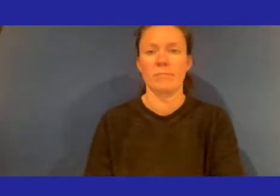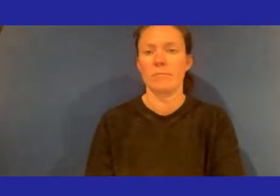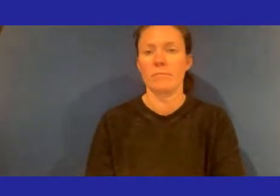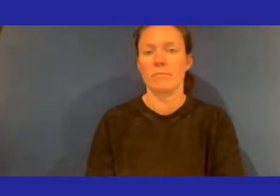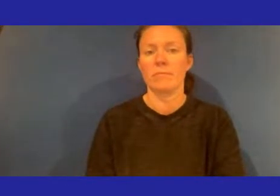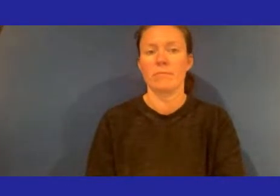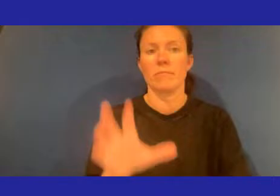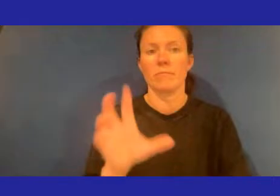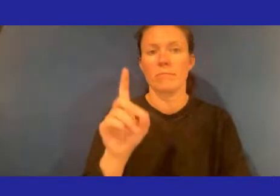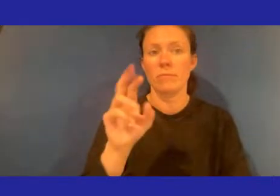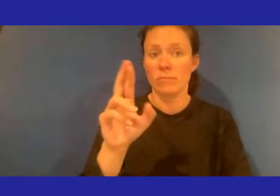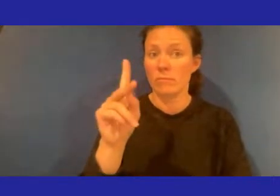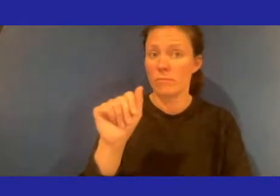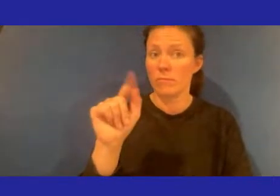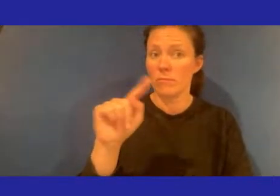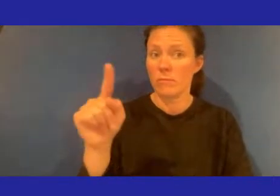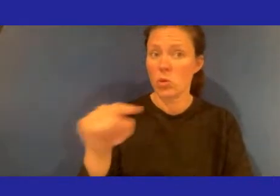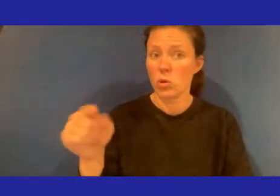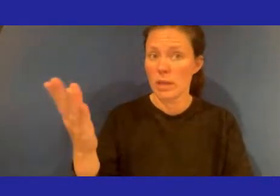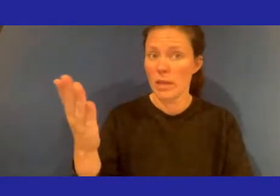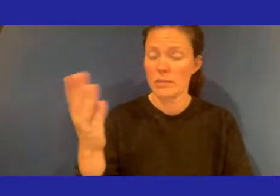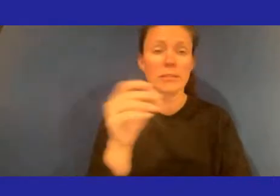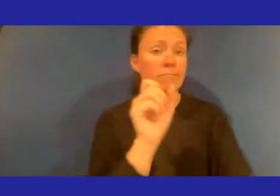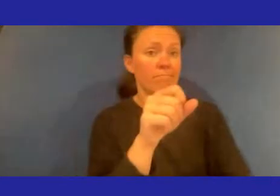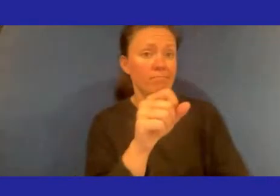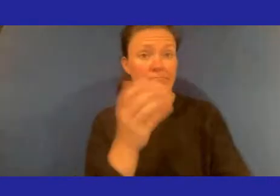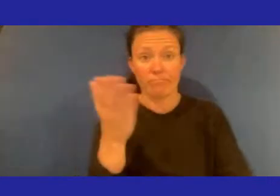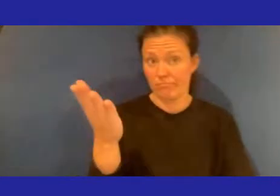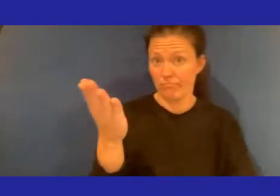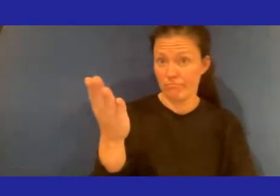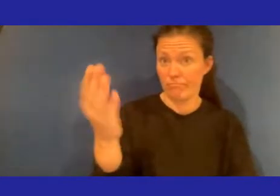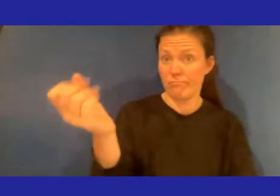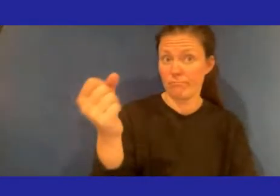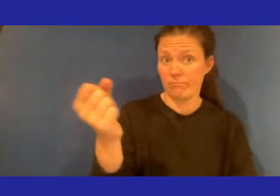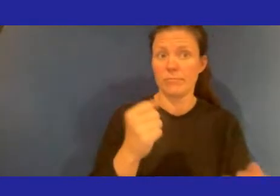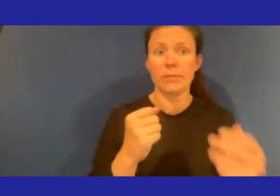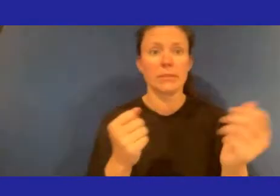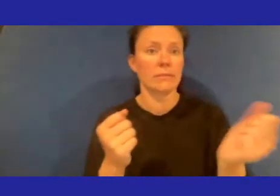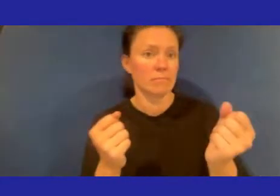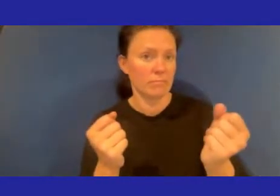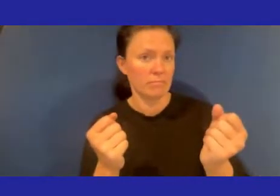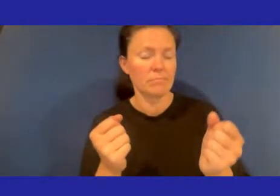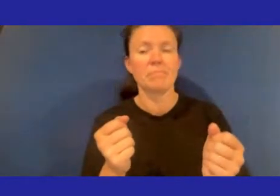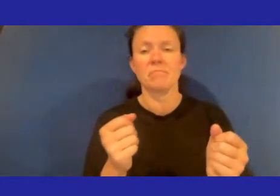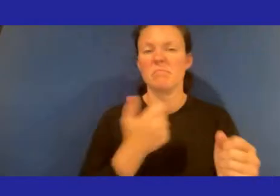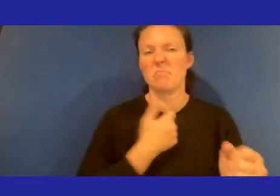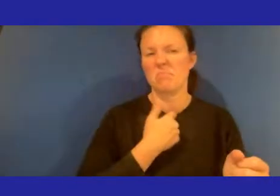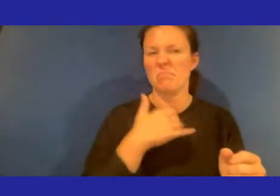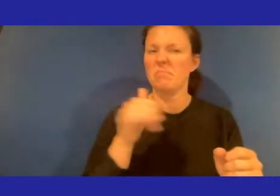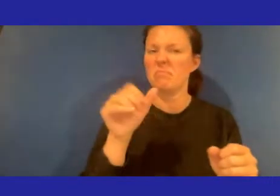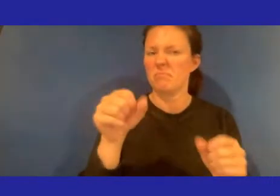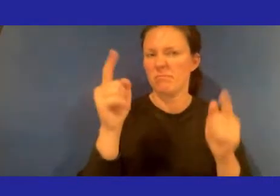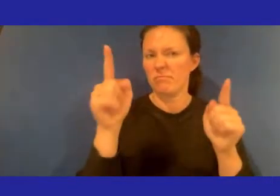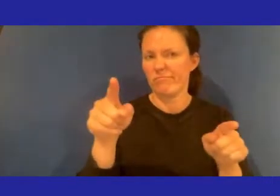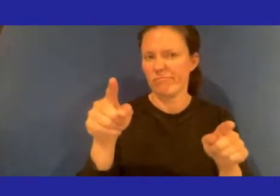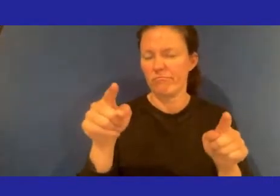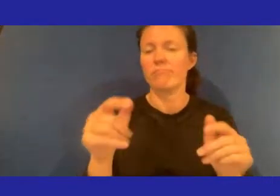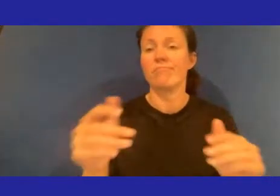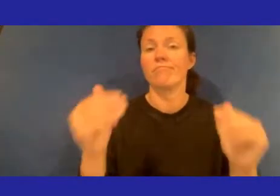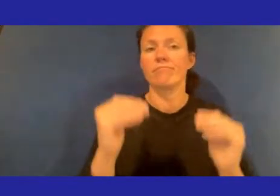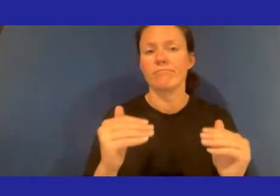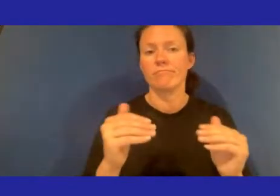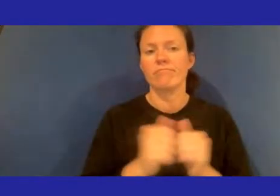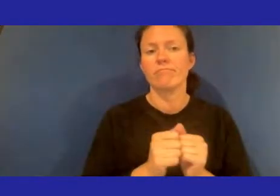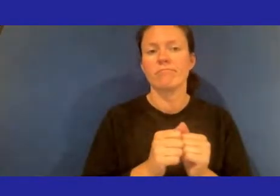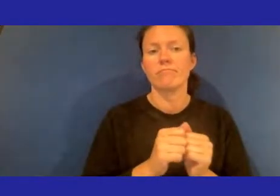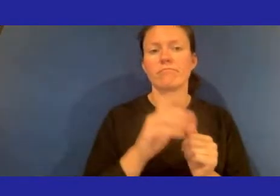Dr. Katz? Yes. Jackie Rowe Adams? Yes. Vanessa Rodriguez? Yes. And myself, yes. Next is a diversity and